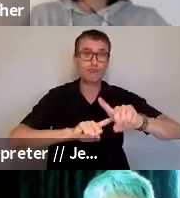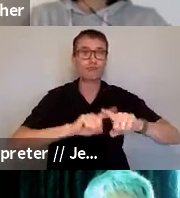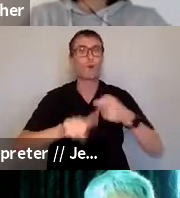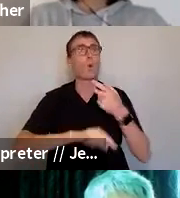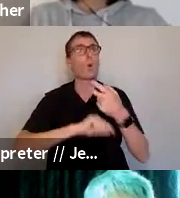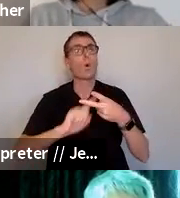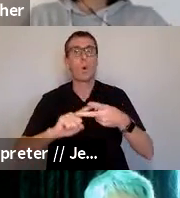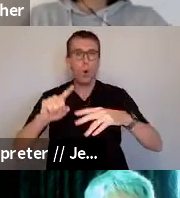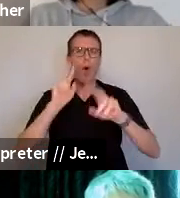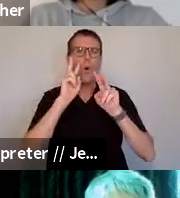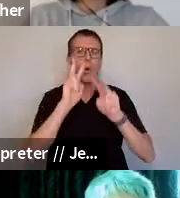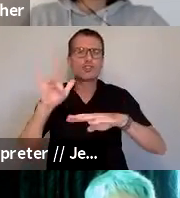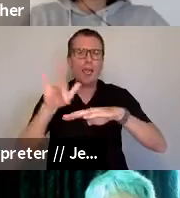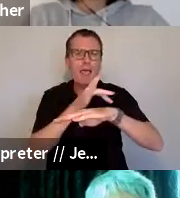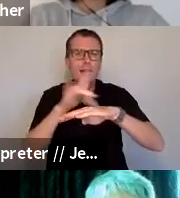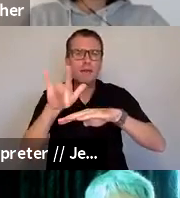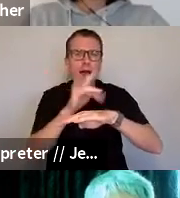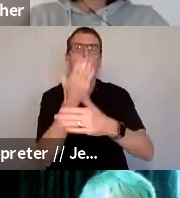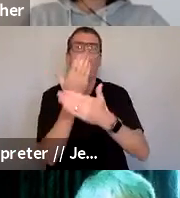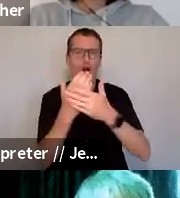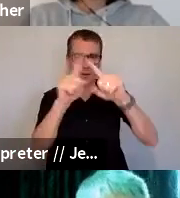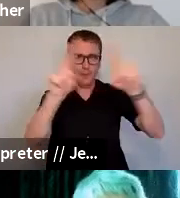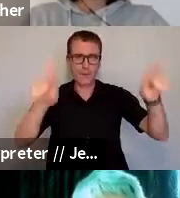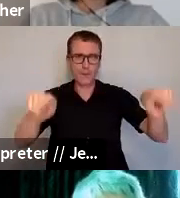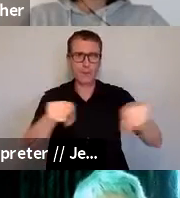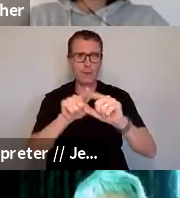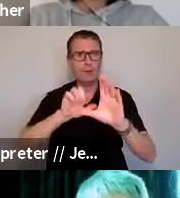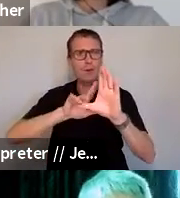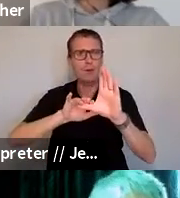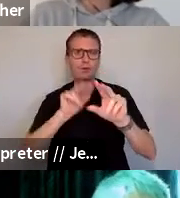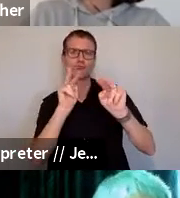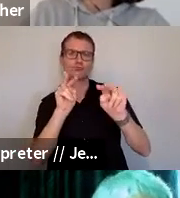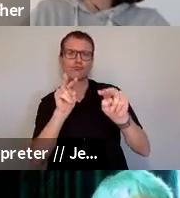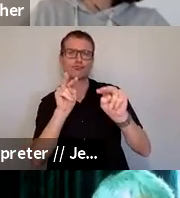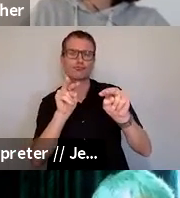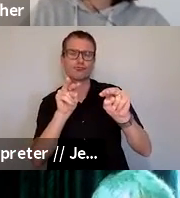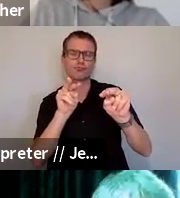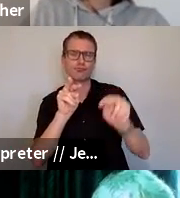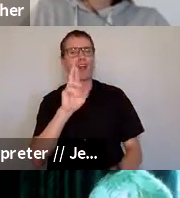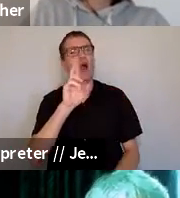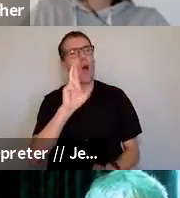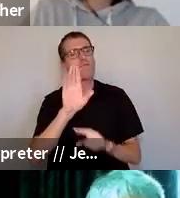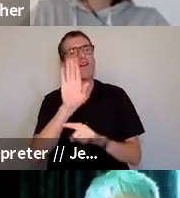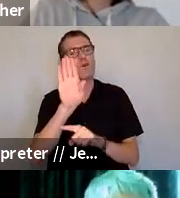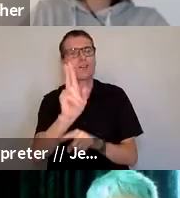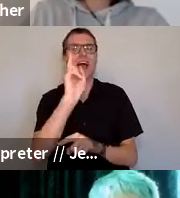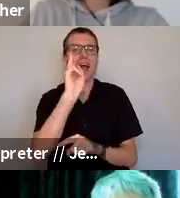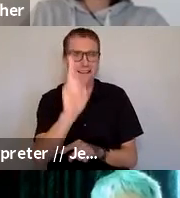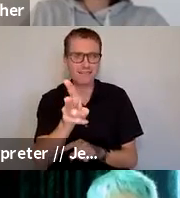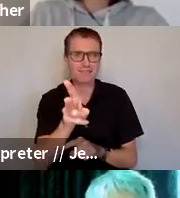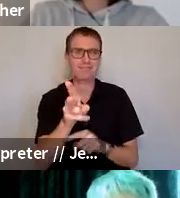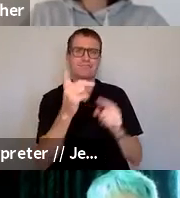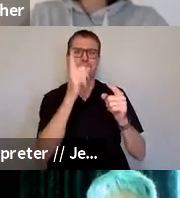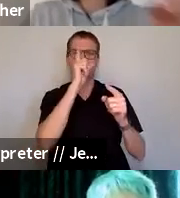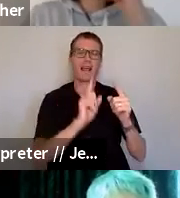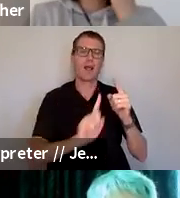home. We hope that people won't always have to stay in their own homes, and eventually they'll be out and about and connected to wherever they want